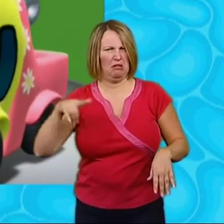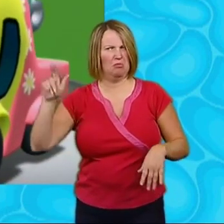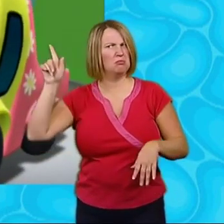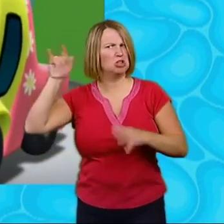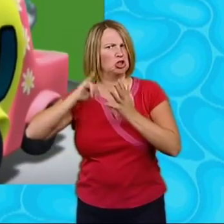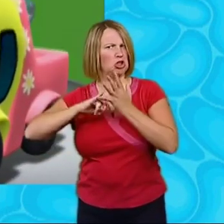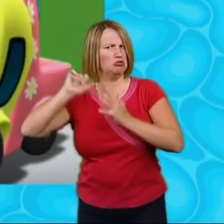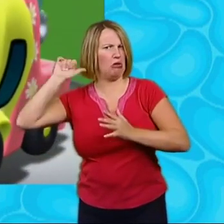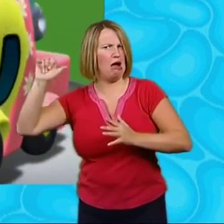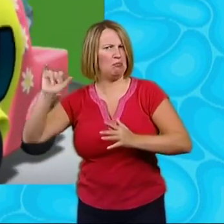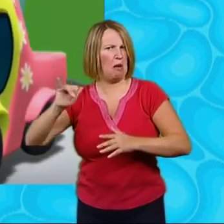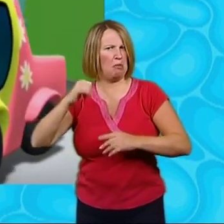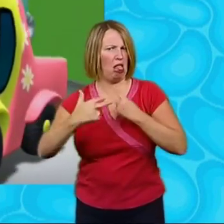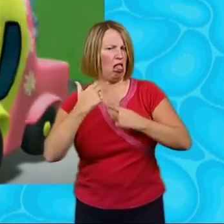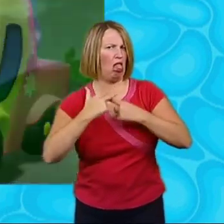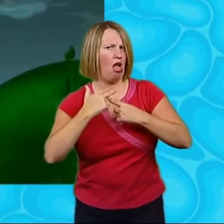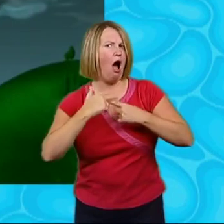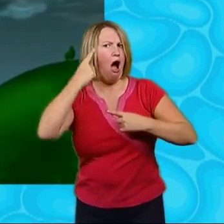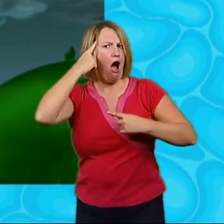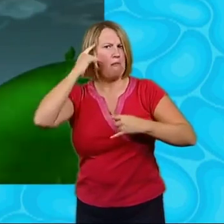bet nobody will ever call me Messy Jessie again.